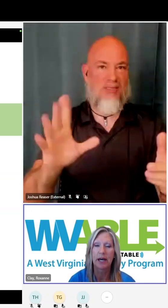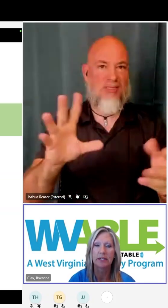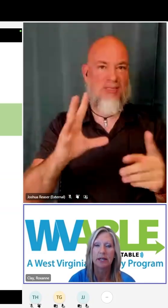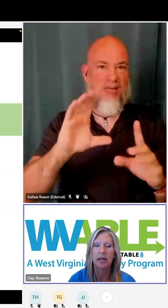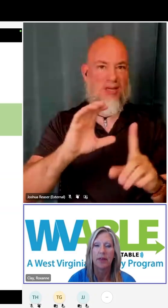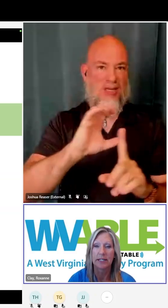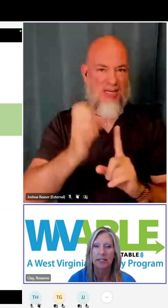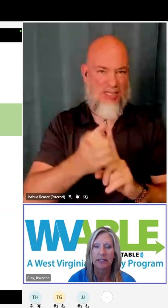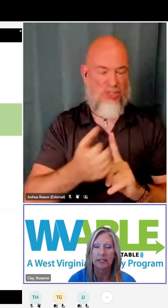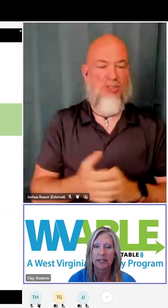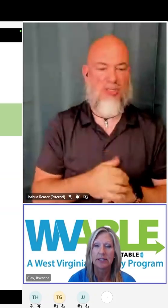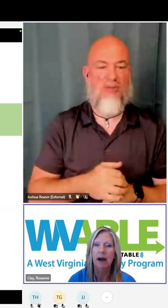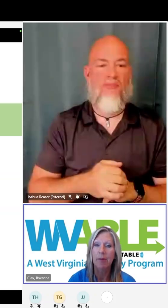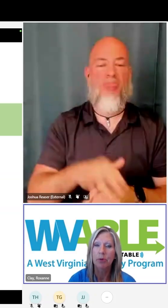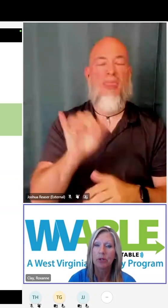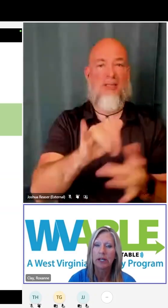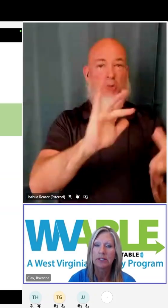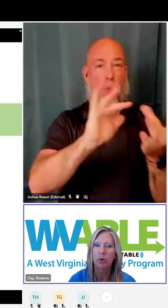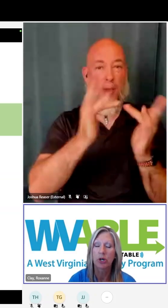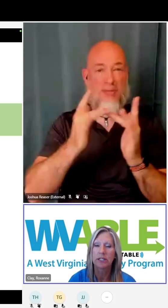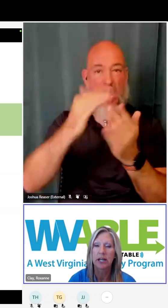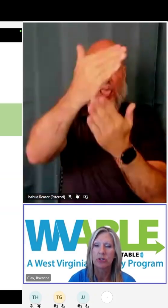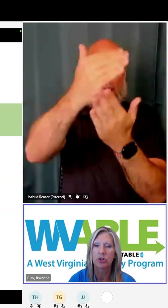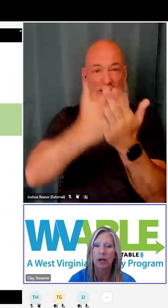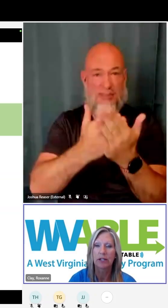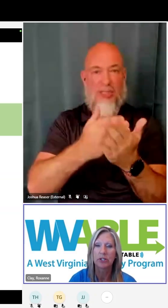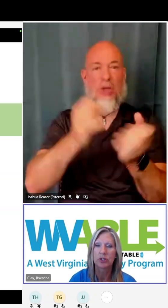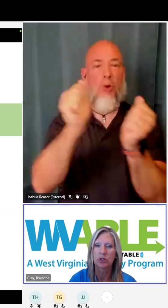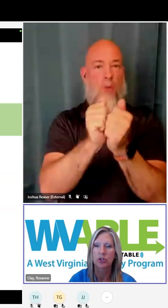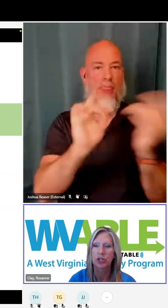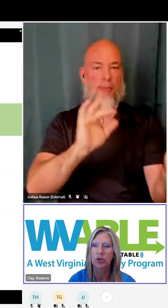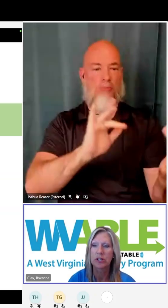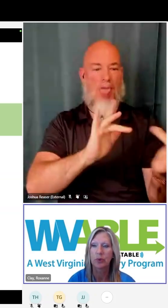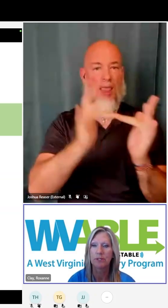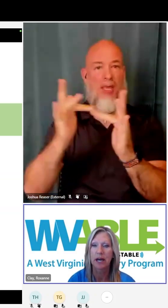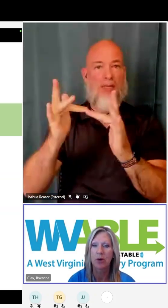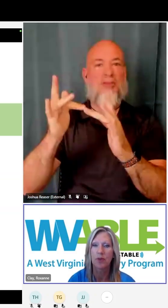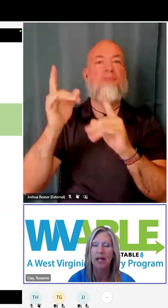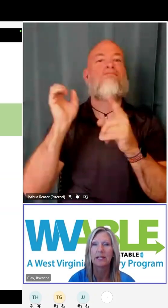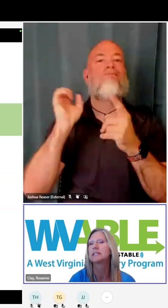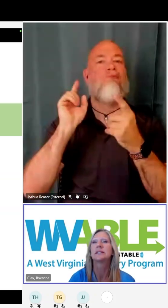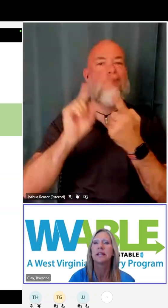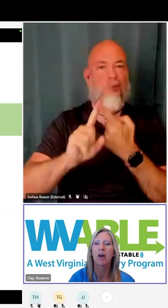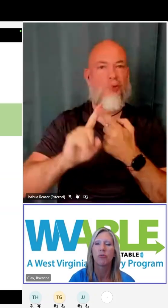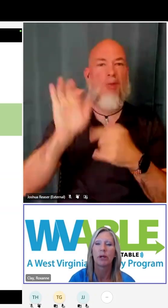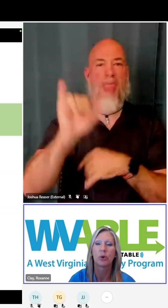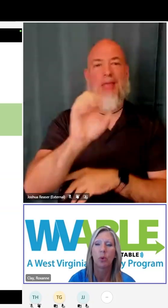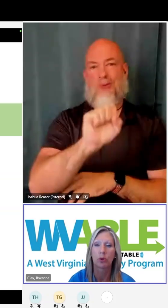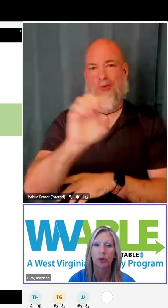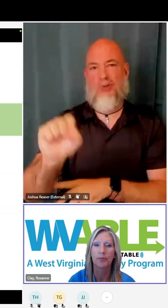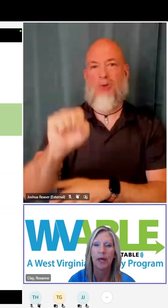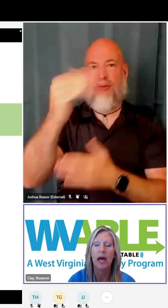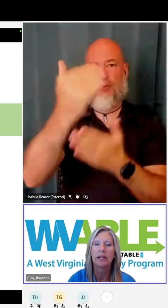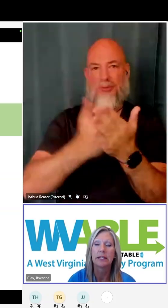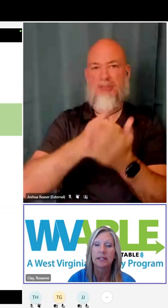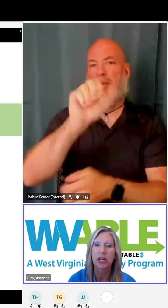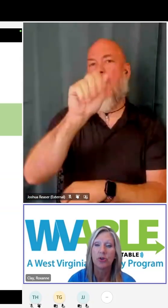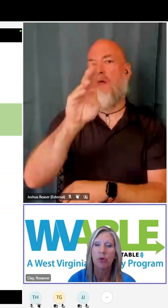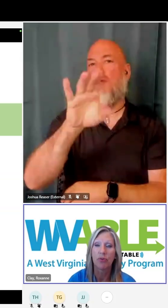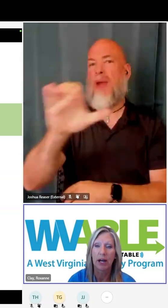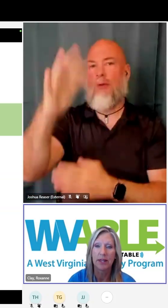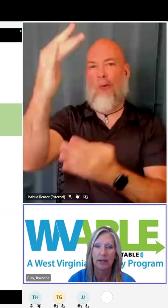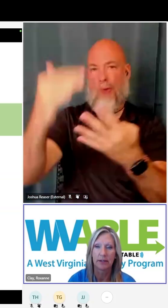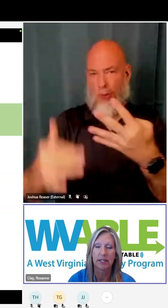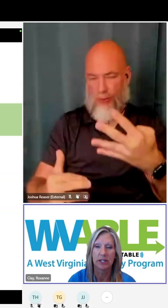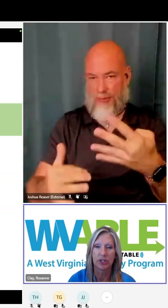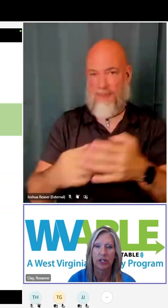our website, that is listed, it's hyperlinked, where it takes you directly to Social Security's website where that list is in alphabetical order. Let's say